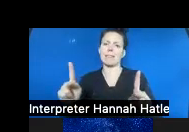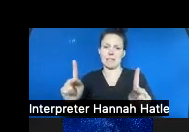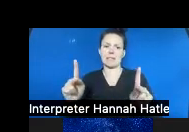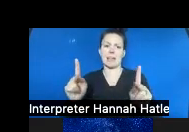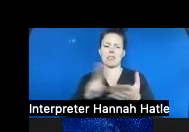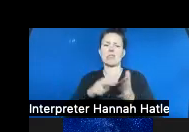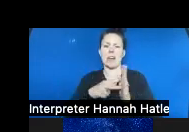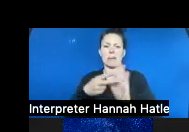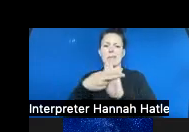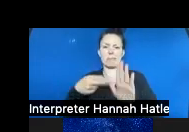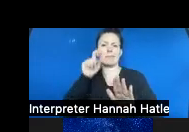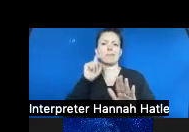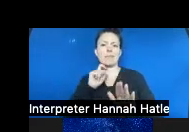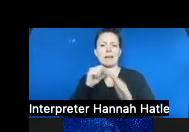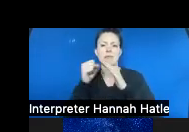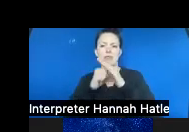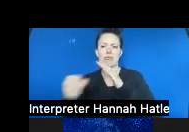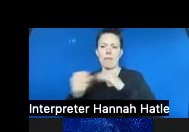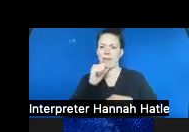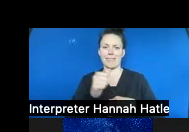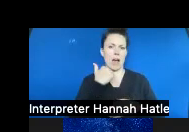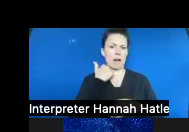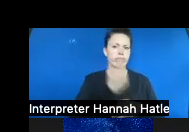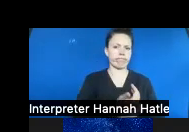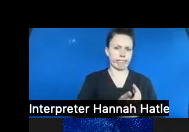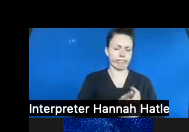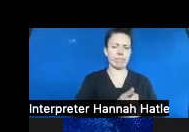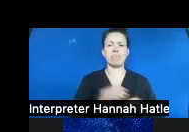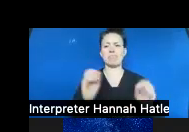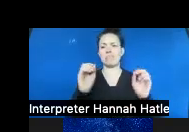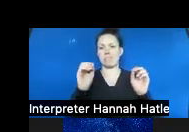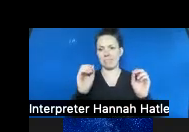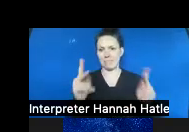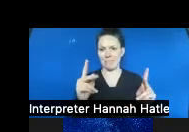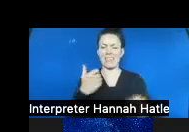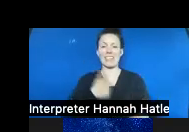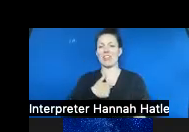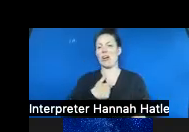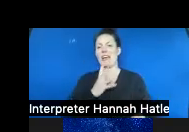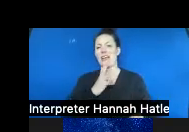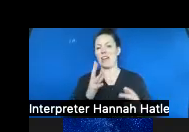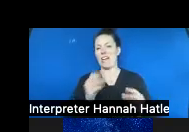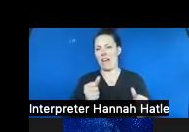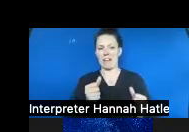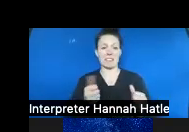well. Are there any questions so far? I get to talking fast.